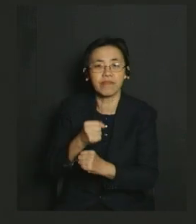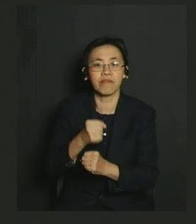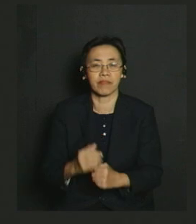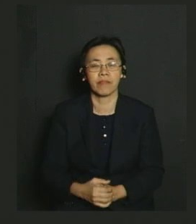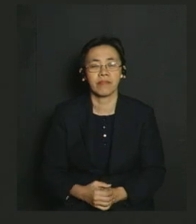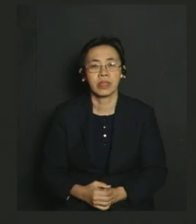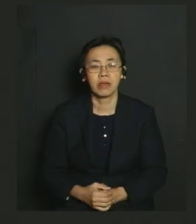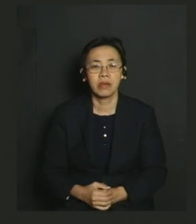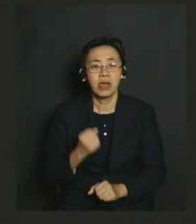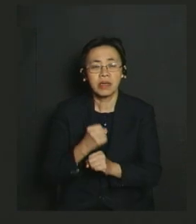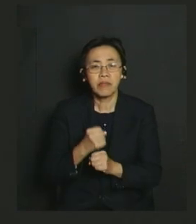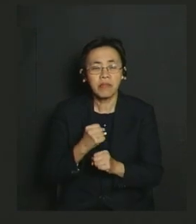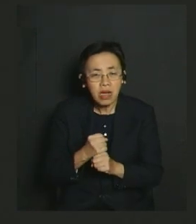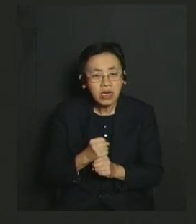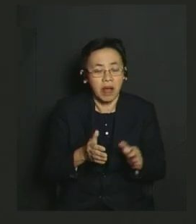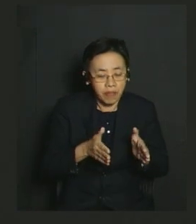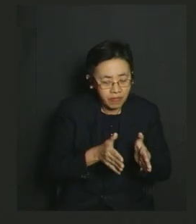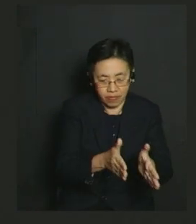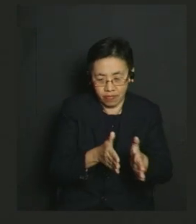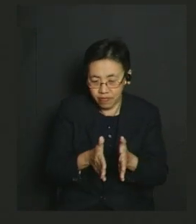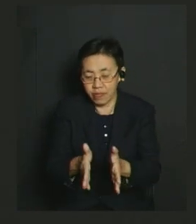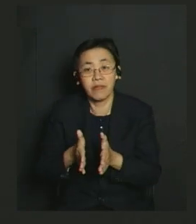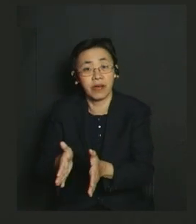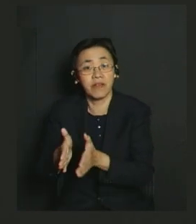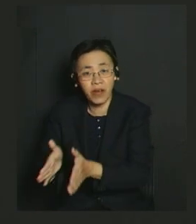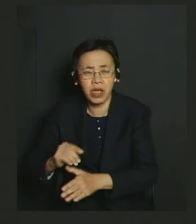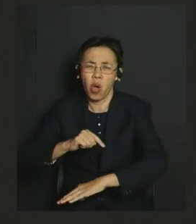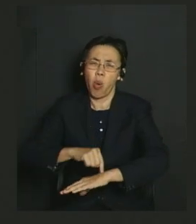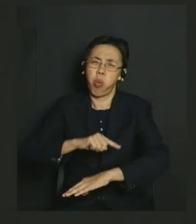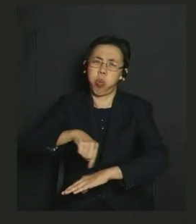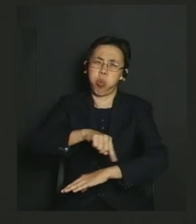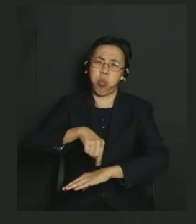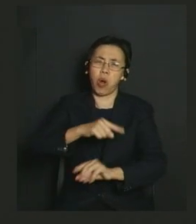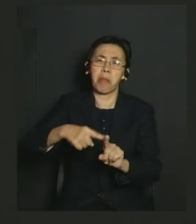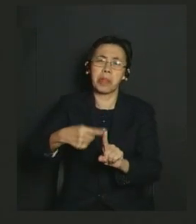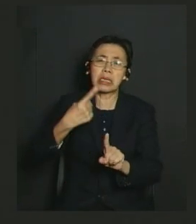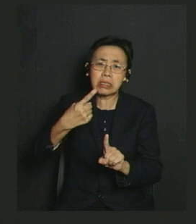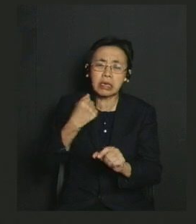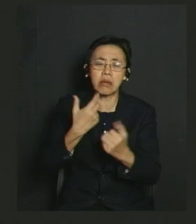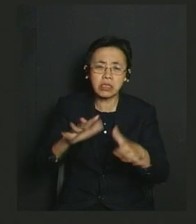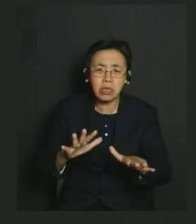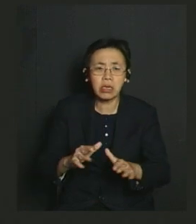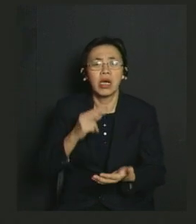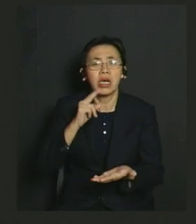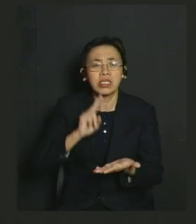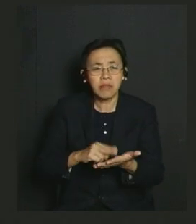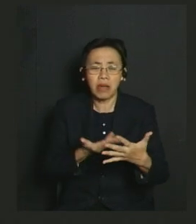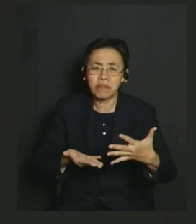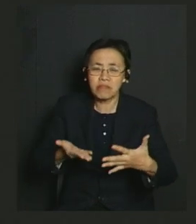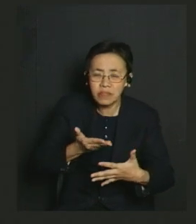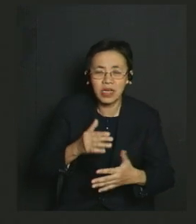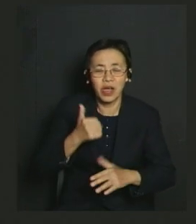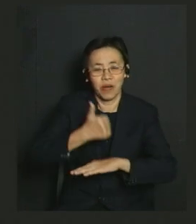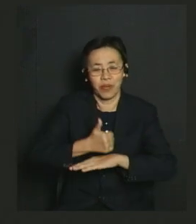solve one problem, and it will end up like this. Is the letter that you need to sign, you know, assign to each